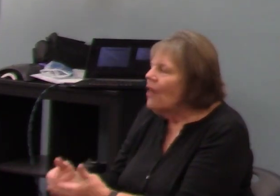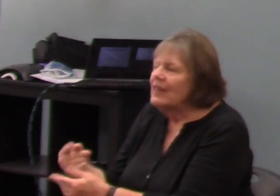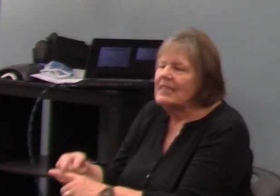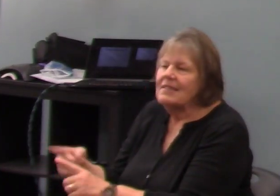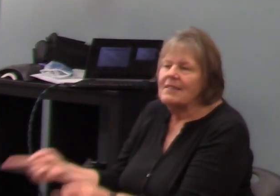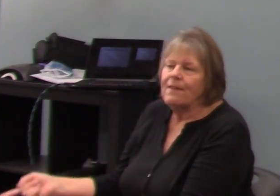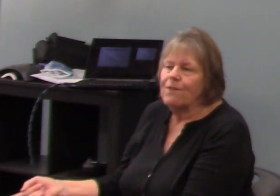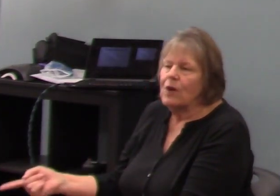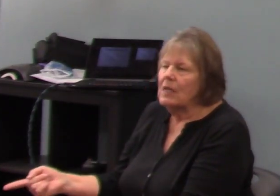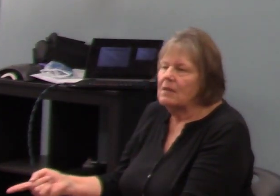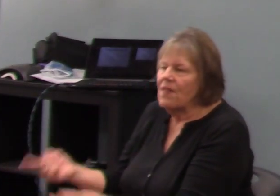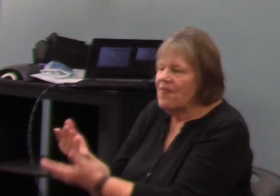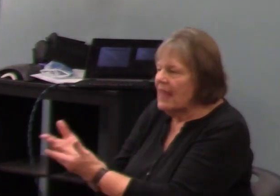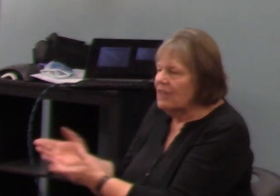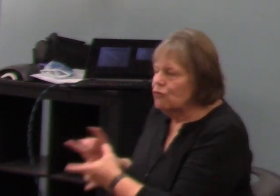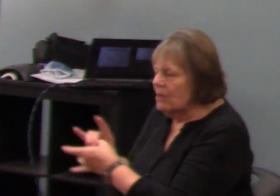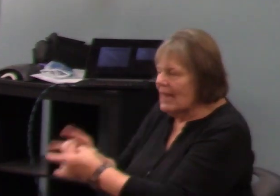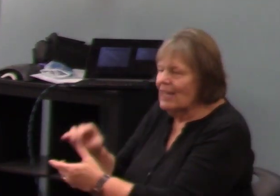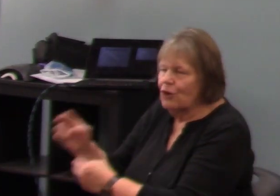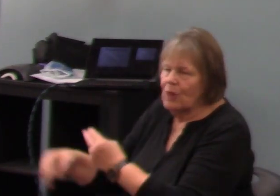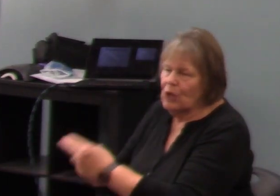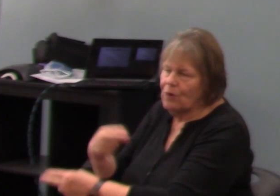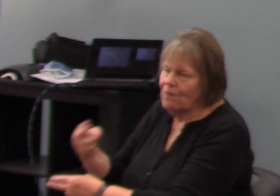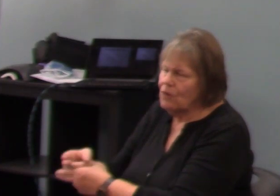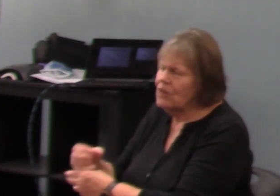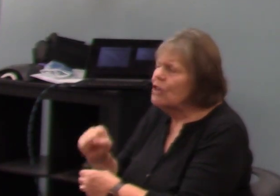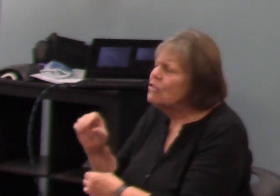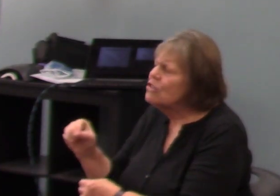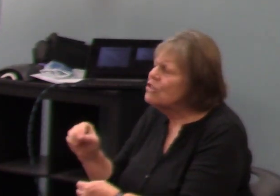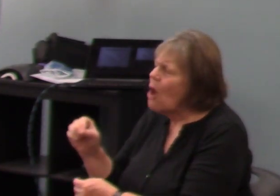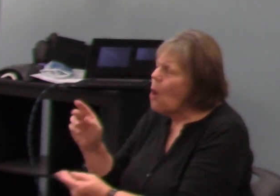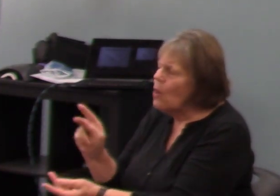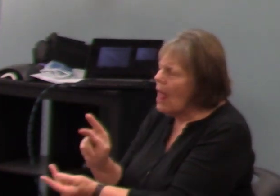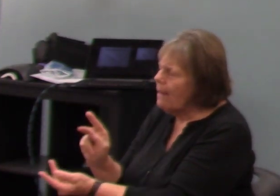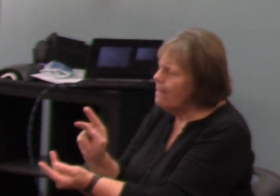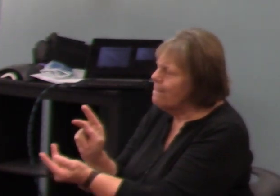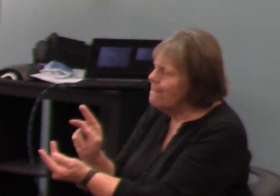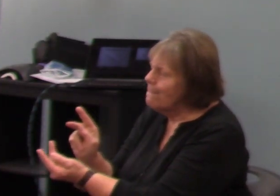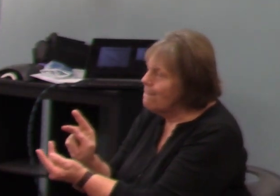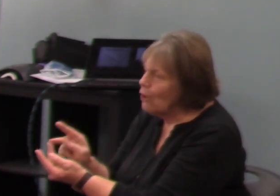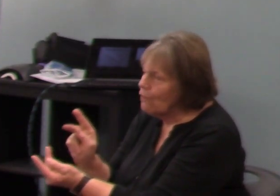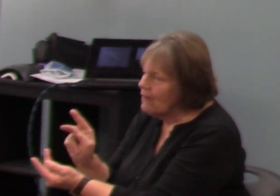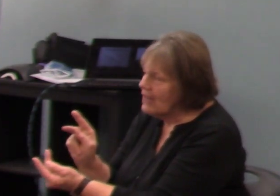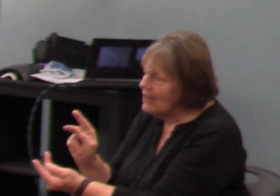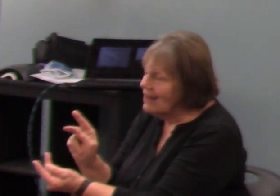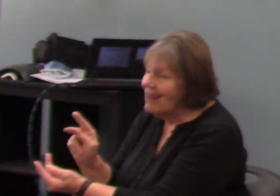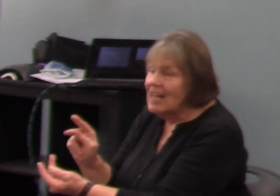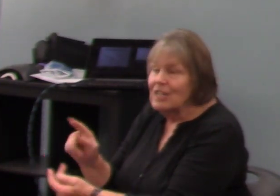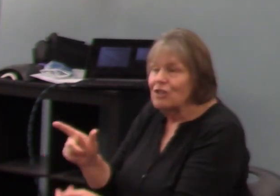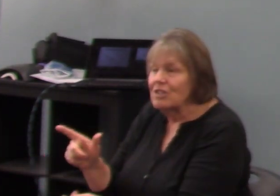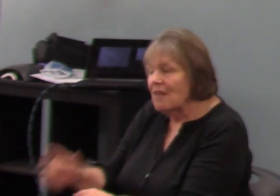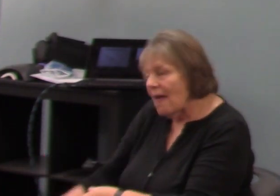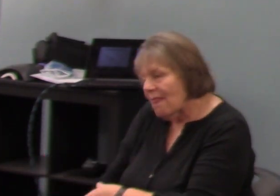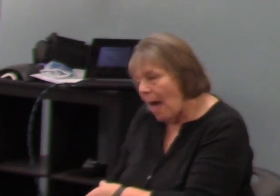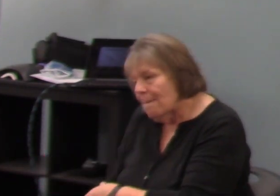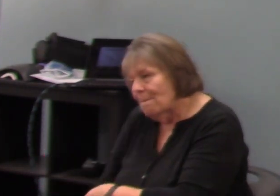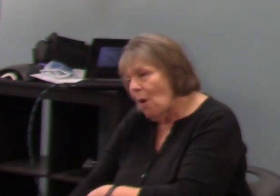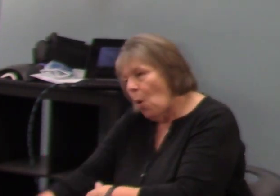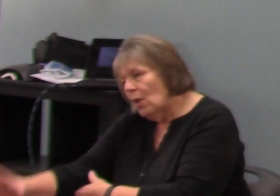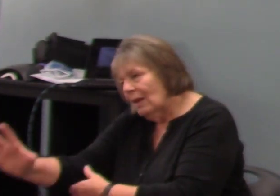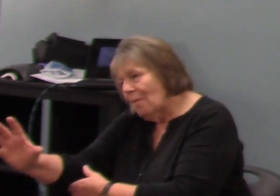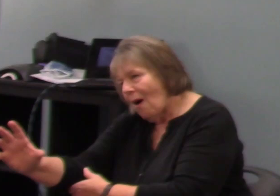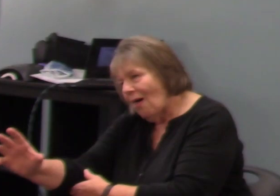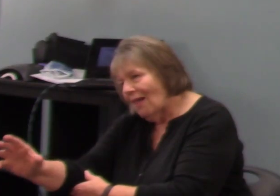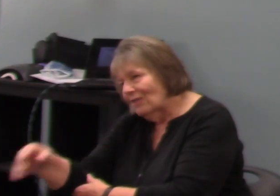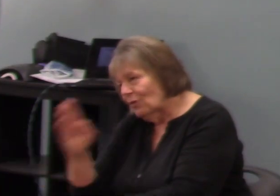them even more finely tuned than what we see already, where that bowling ball has to go right down the middle, 1 part in 10 to the 62.